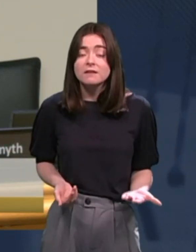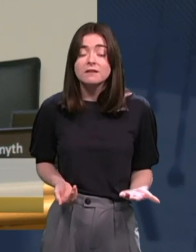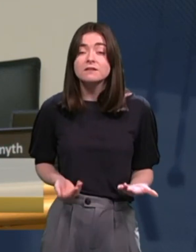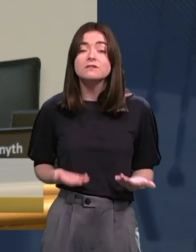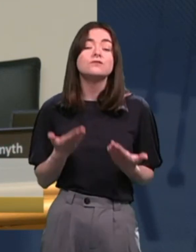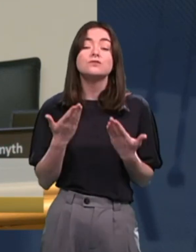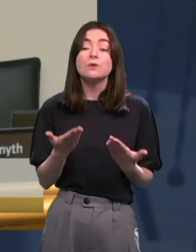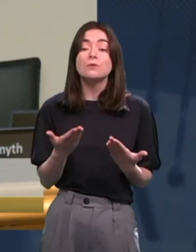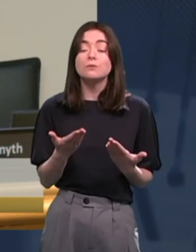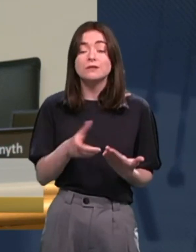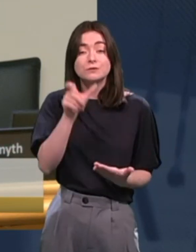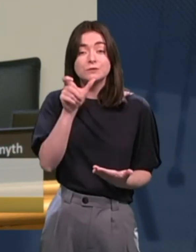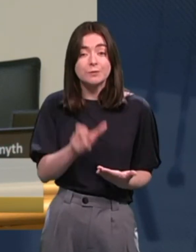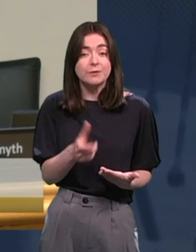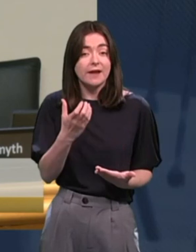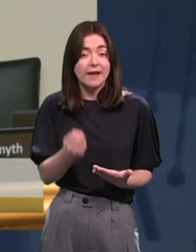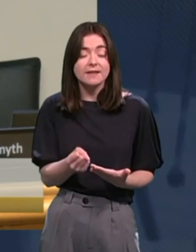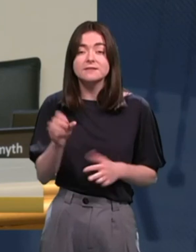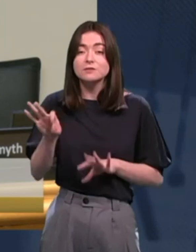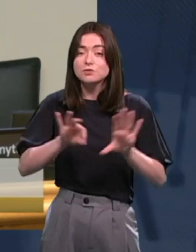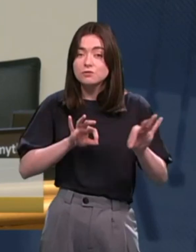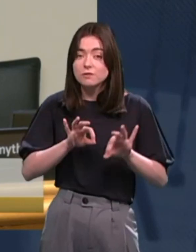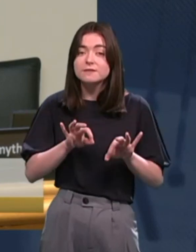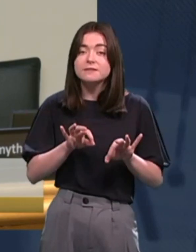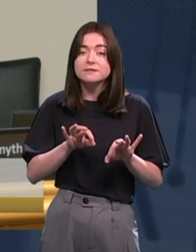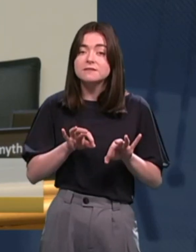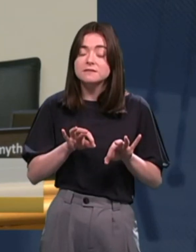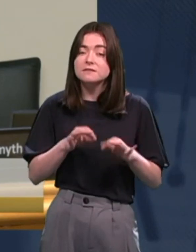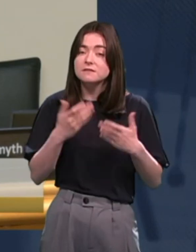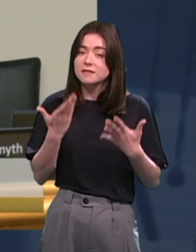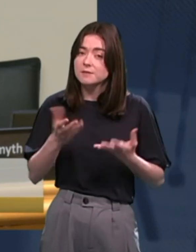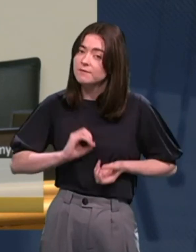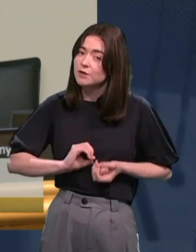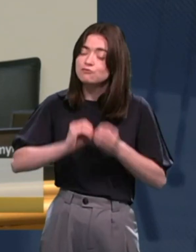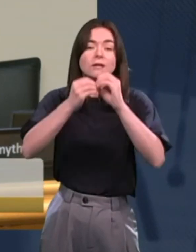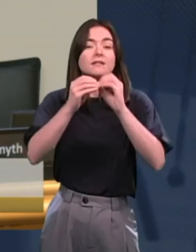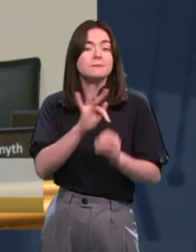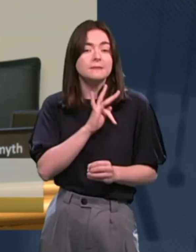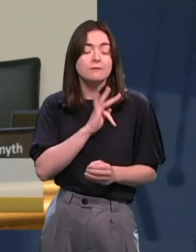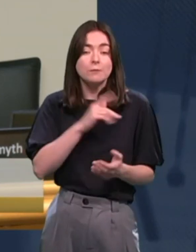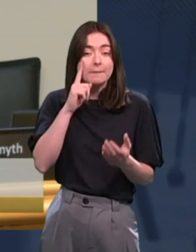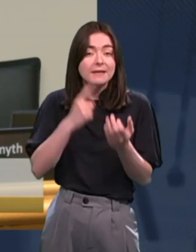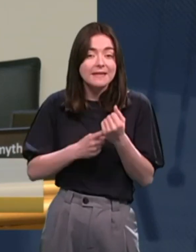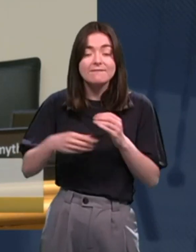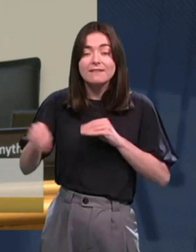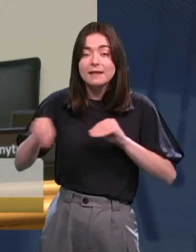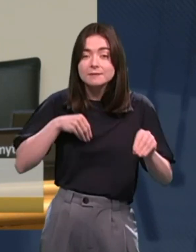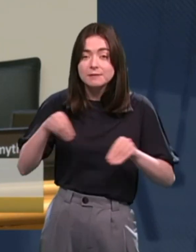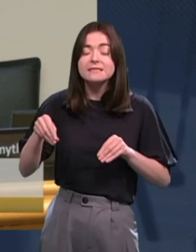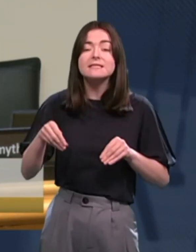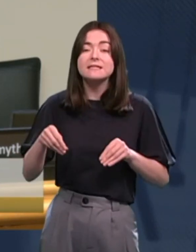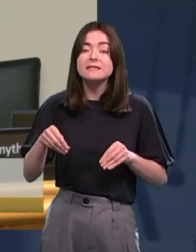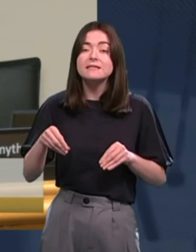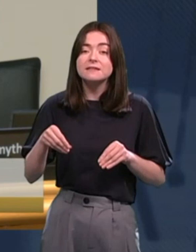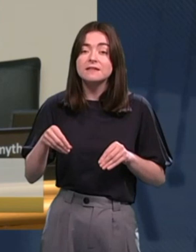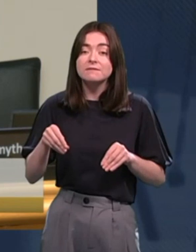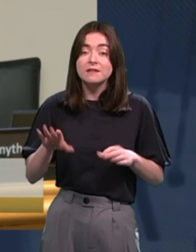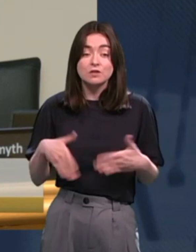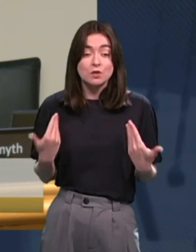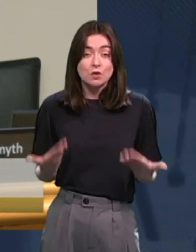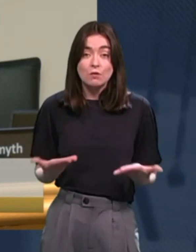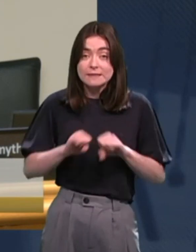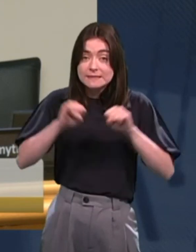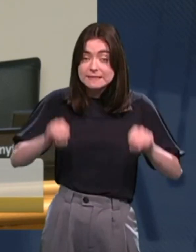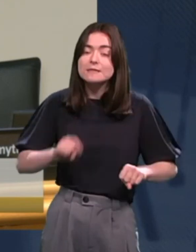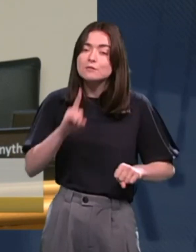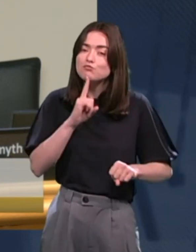when somebody gets a choice, they're very innovative themselves. So we believe that flexibility, and that be in the current systems, but also